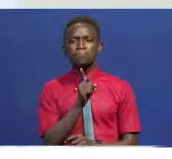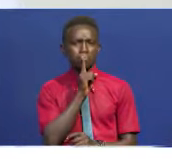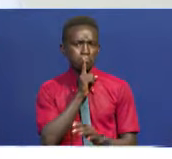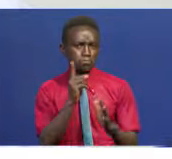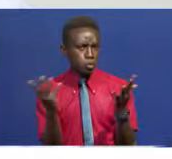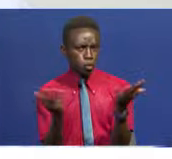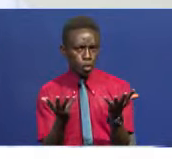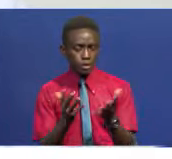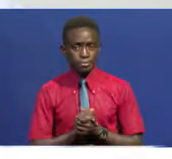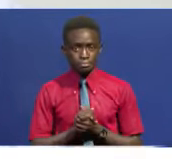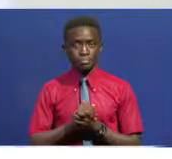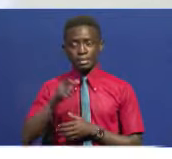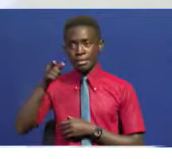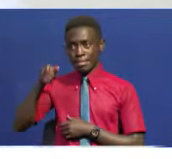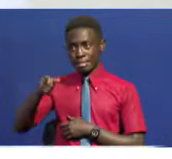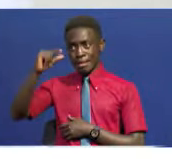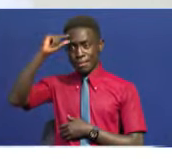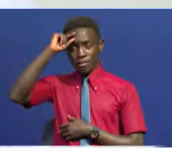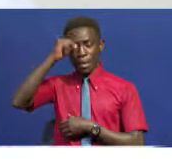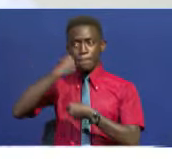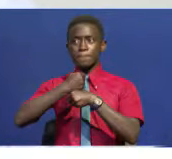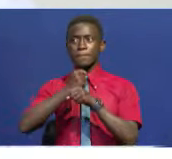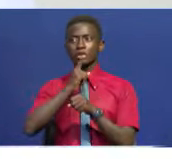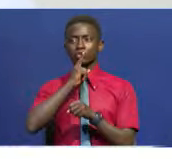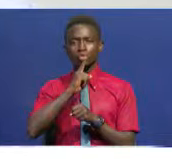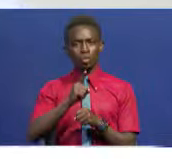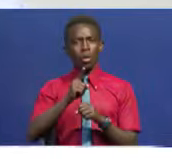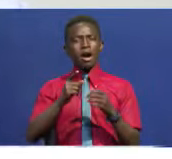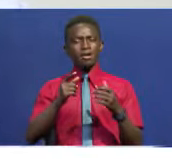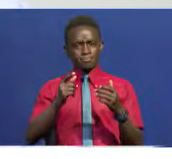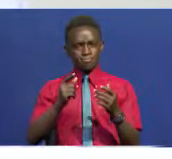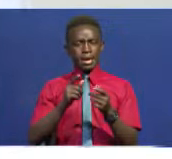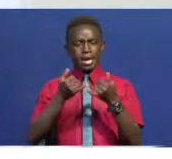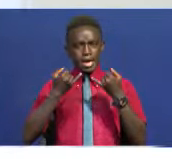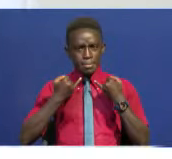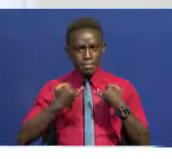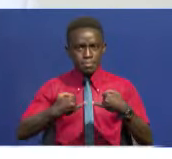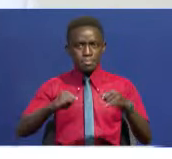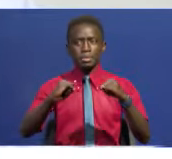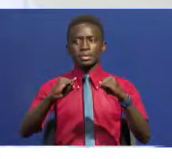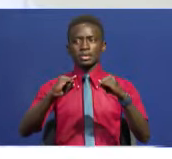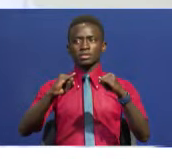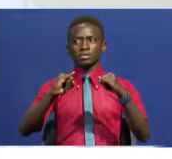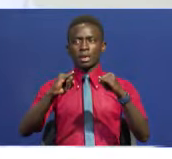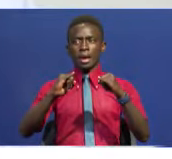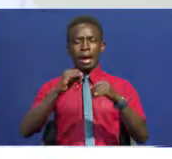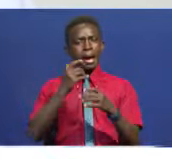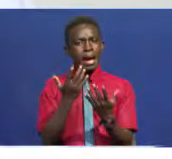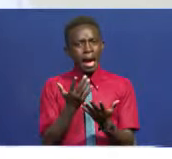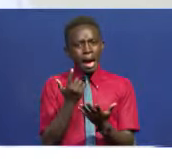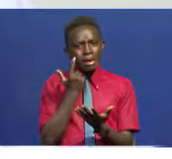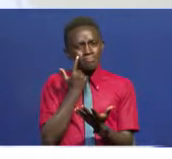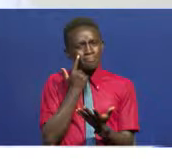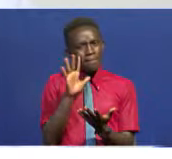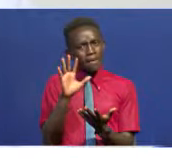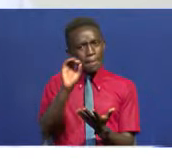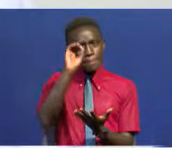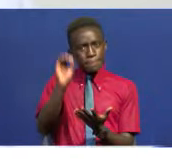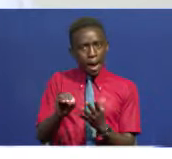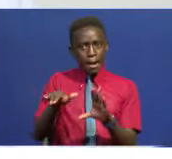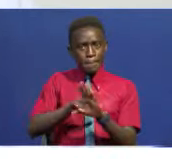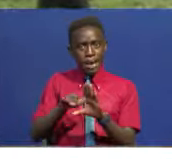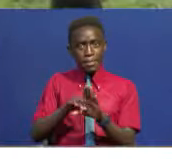shall ensure the progressive implementation of the principle that at least 5% of the members of the